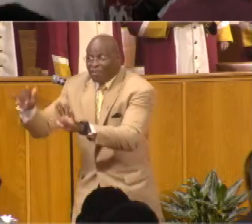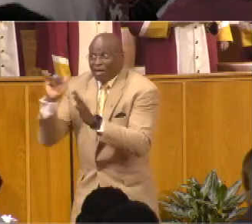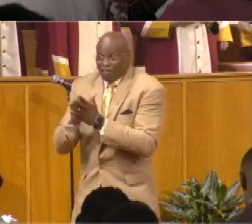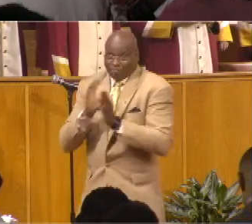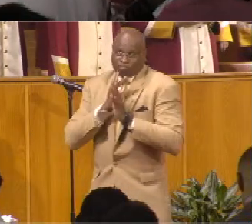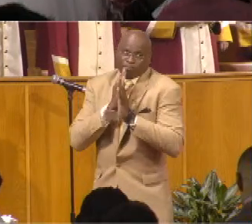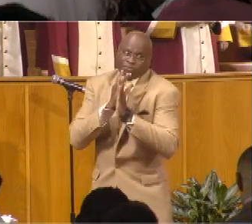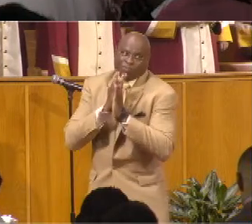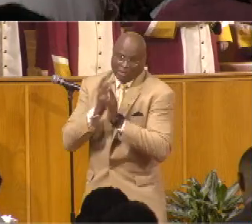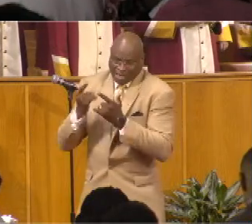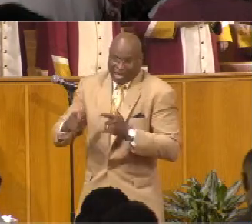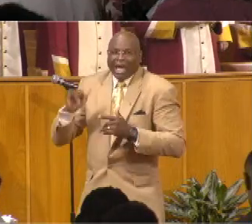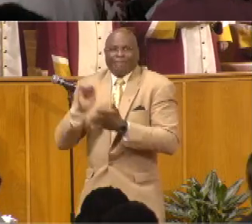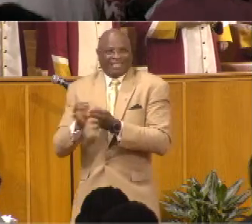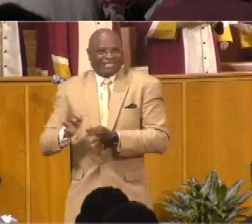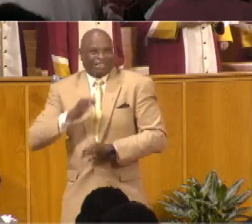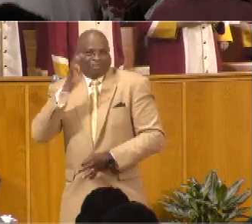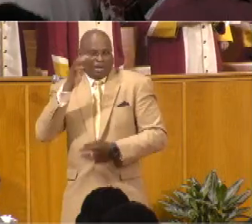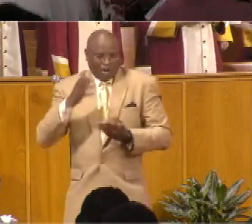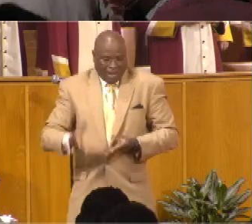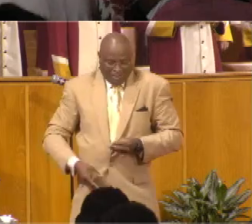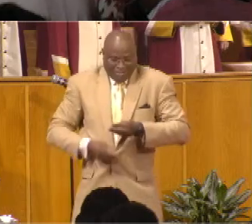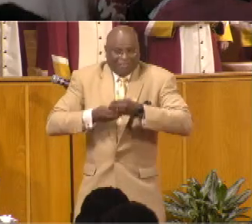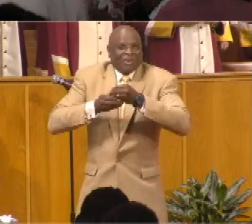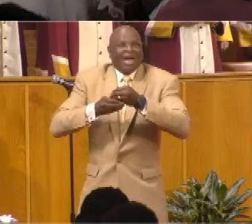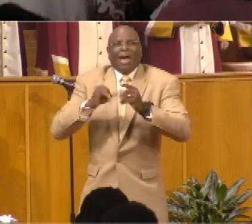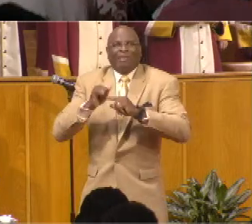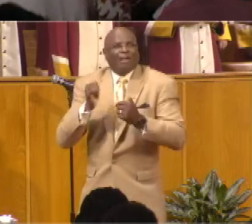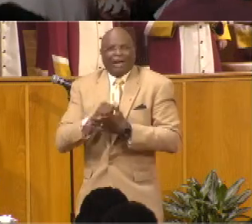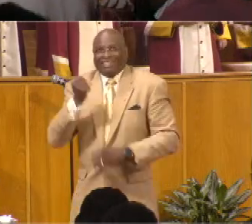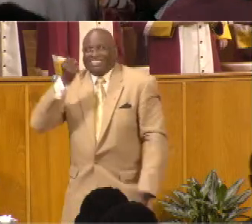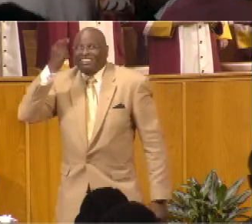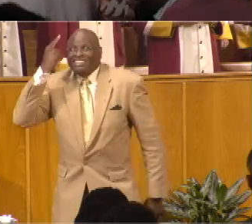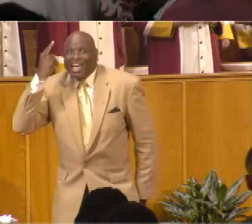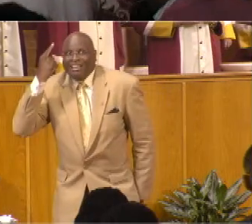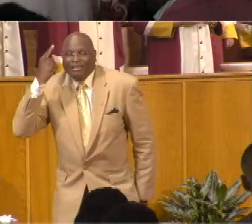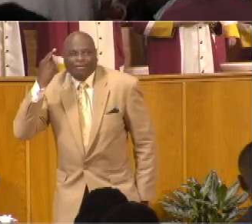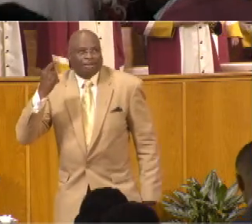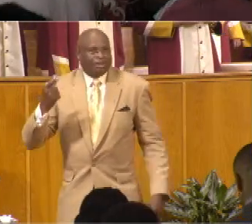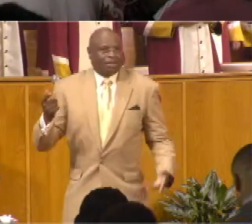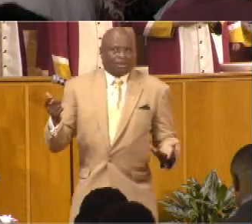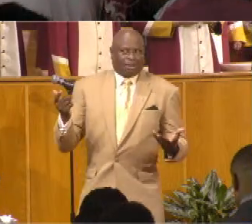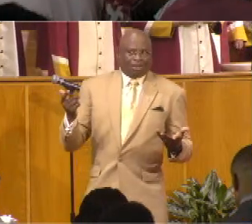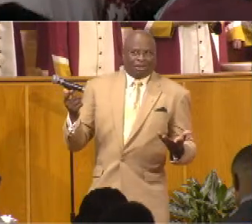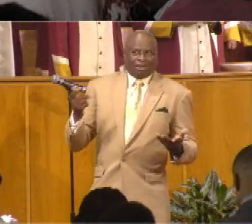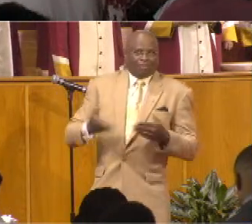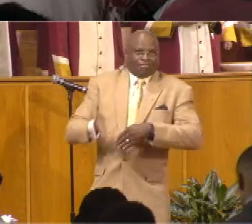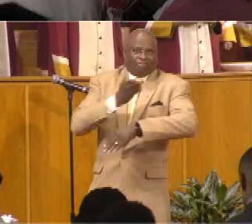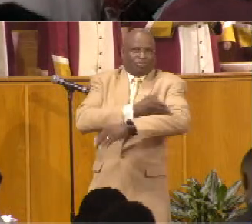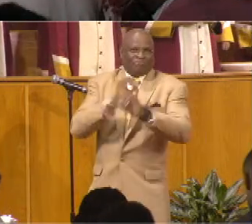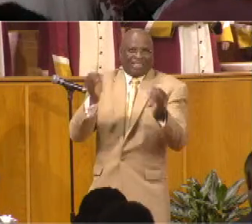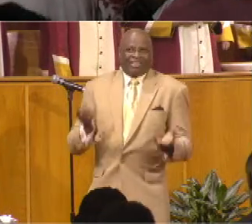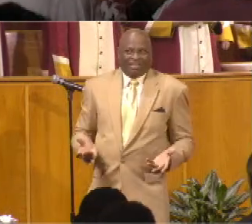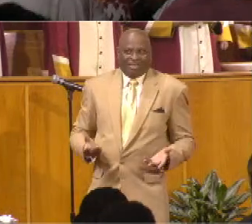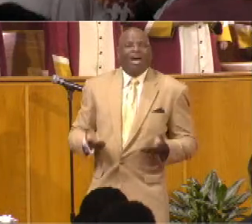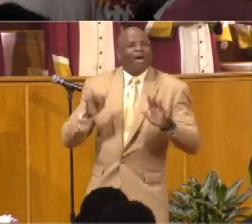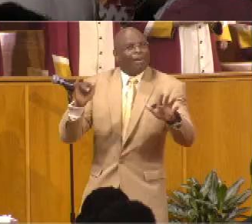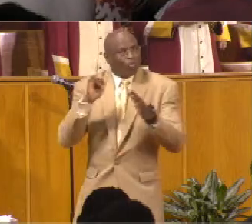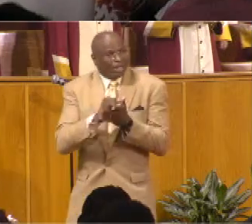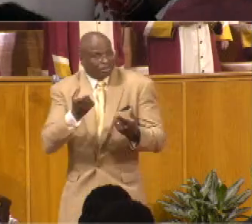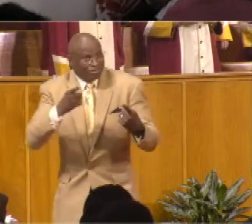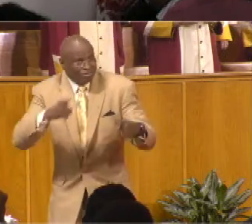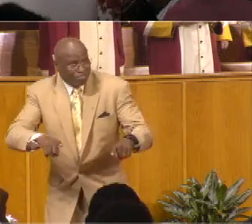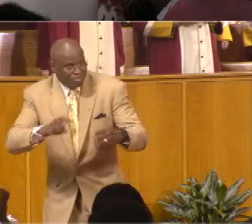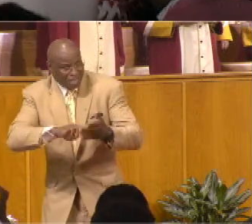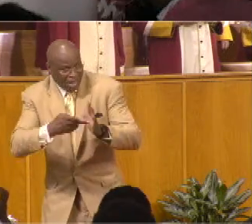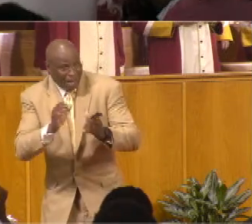in a tongue, my spirit prays, but my understanding is unfruitful. What is the conclusion